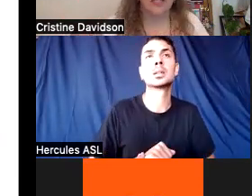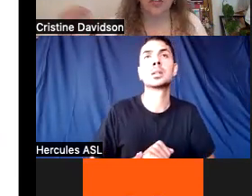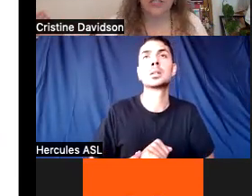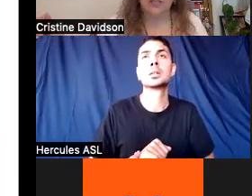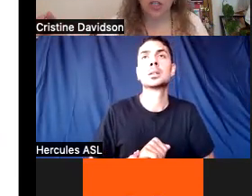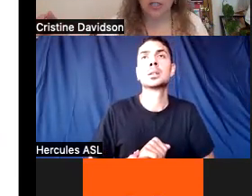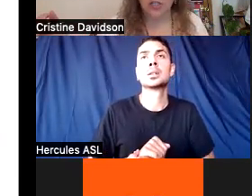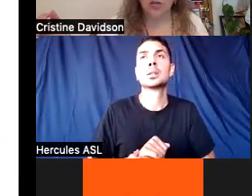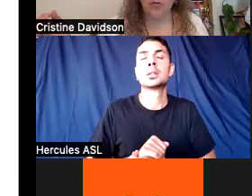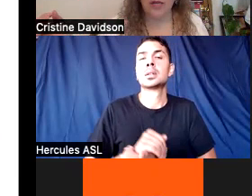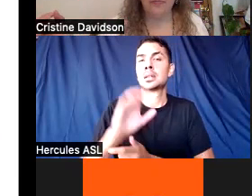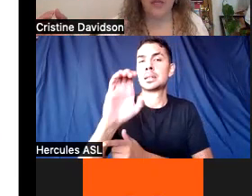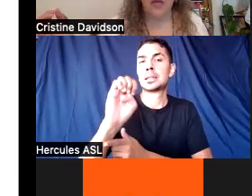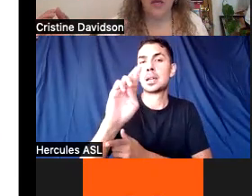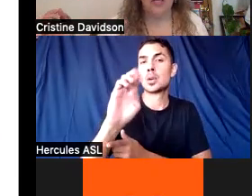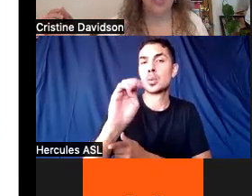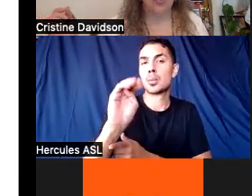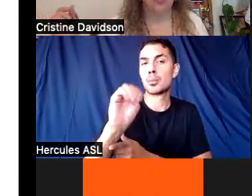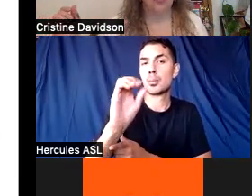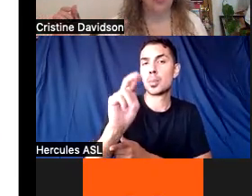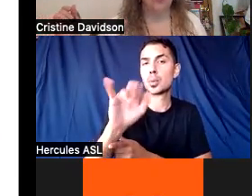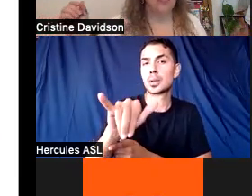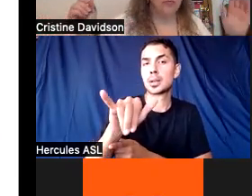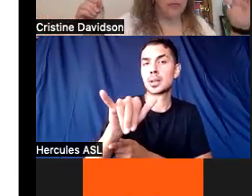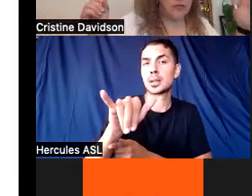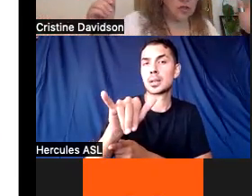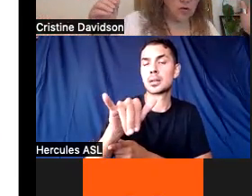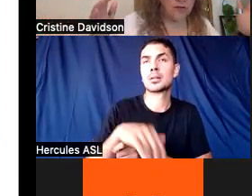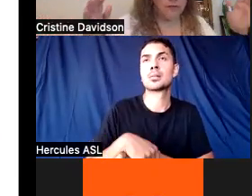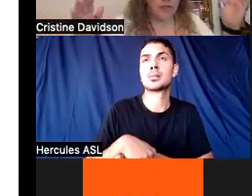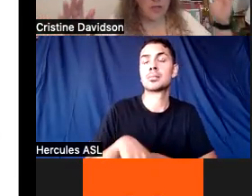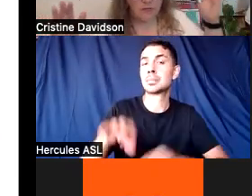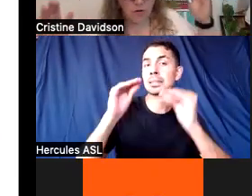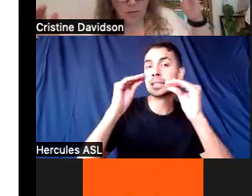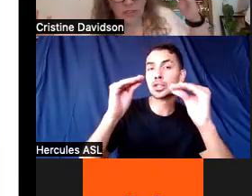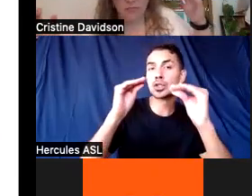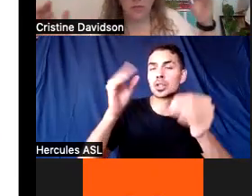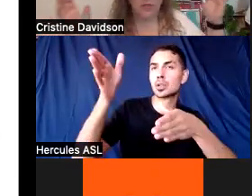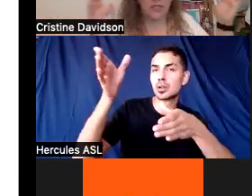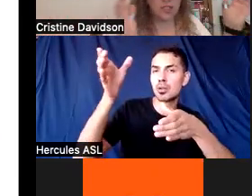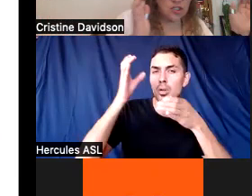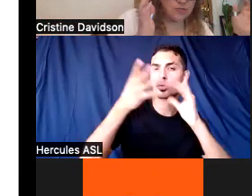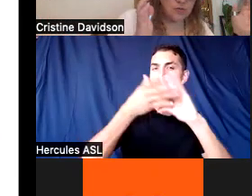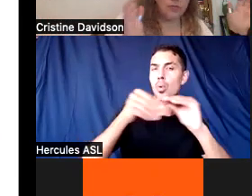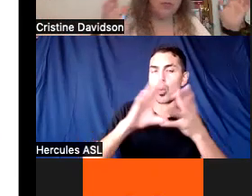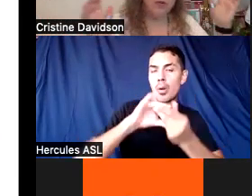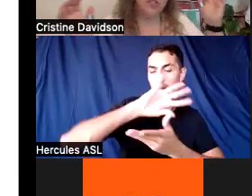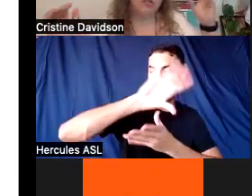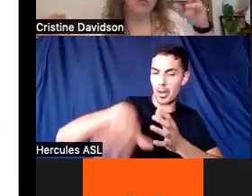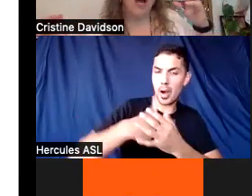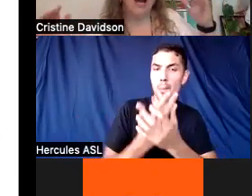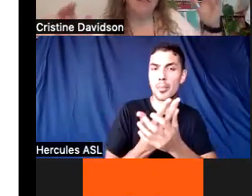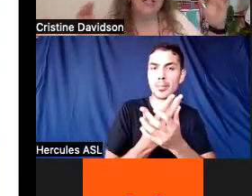those ancestral teachings, right? And so, if you're able to build relationships with